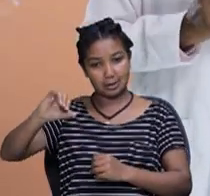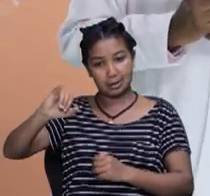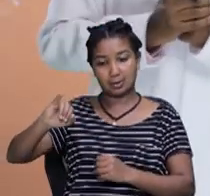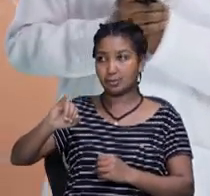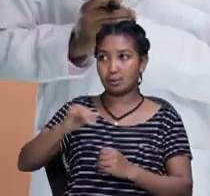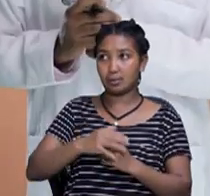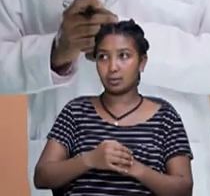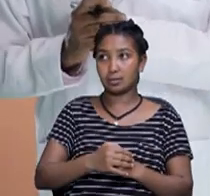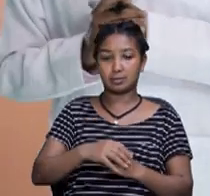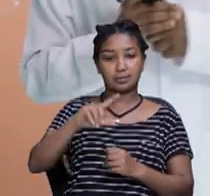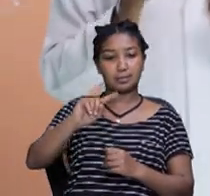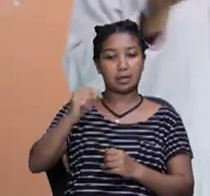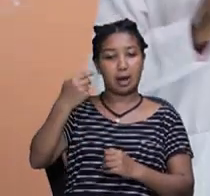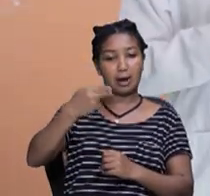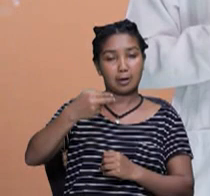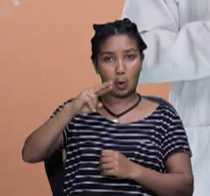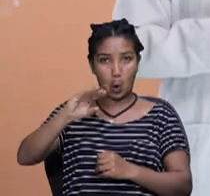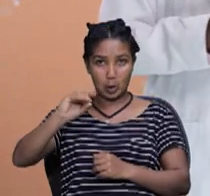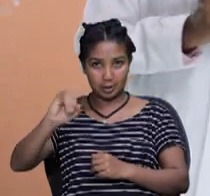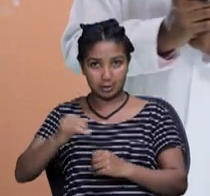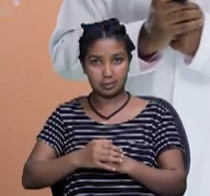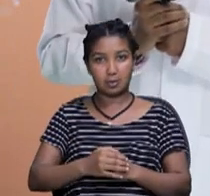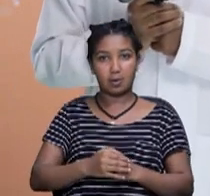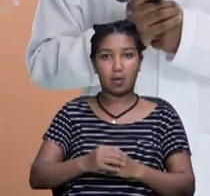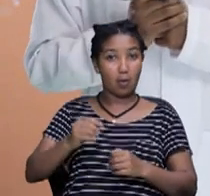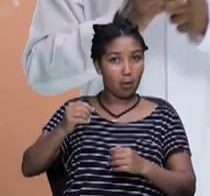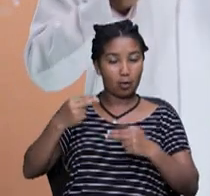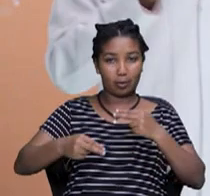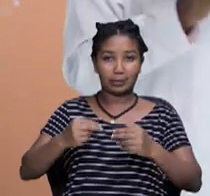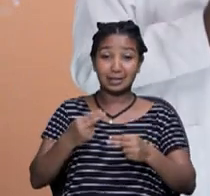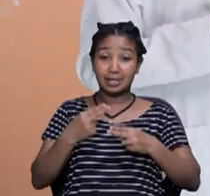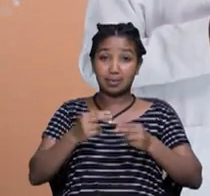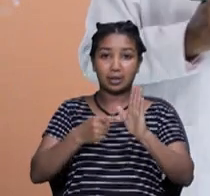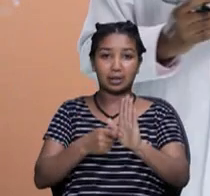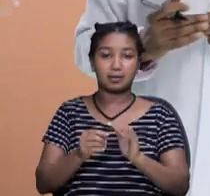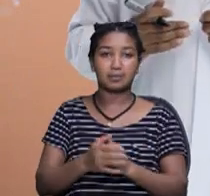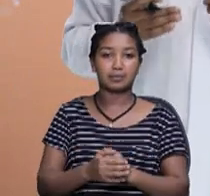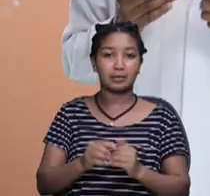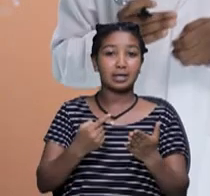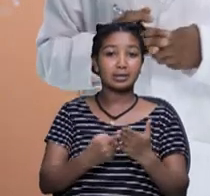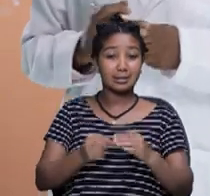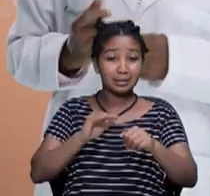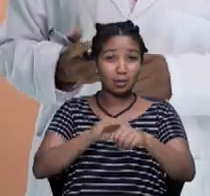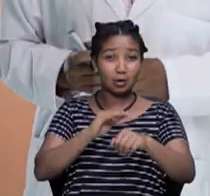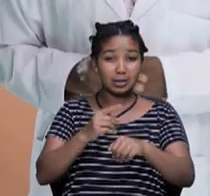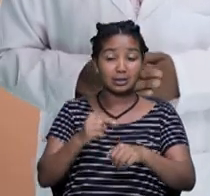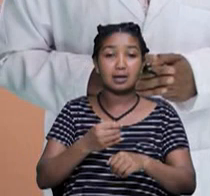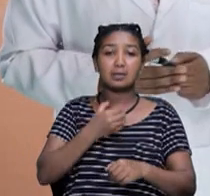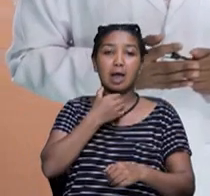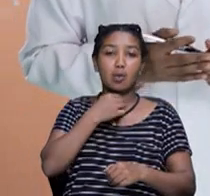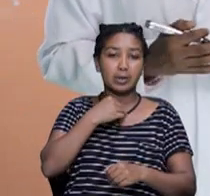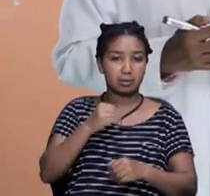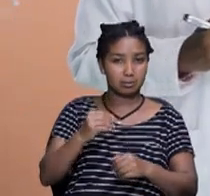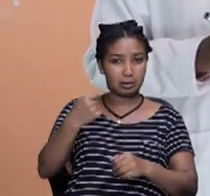thyroid stimulating hormone. Thyroid stimulating hormone, as the name indicates, it stimulates the thyroid